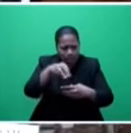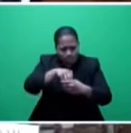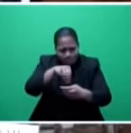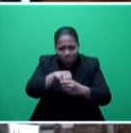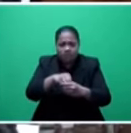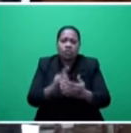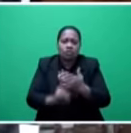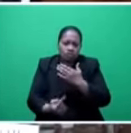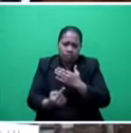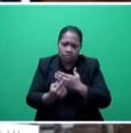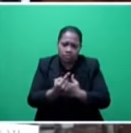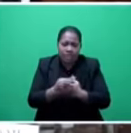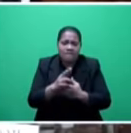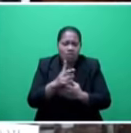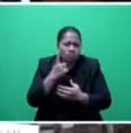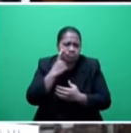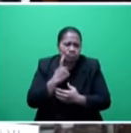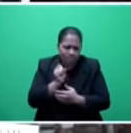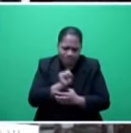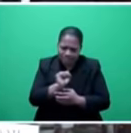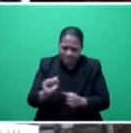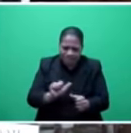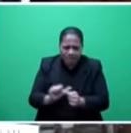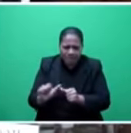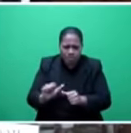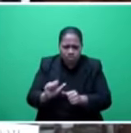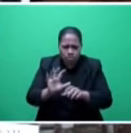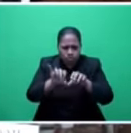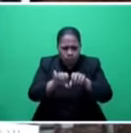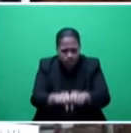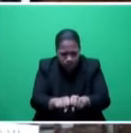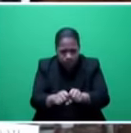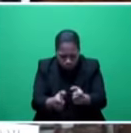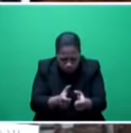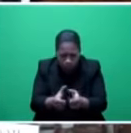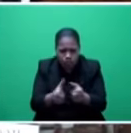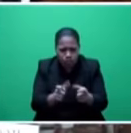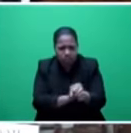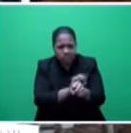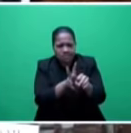with the pandemic control, trying their very best to contain and control,